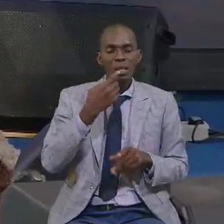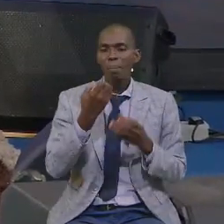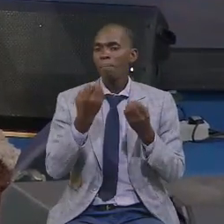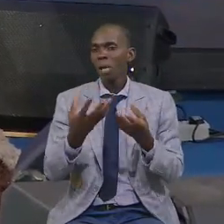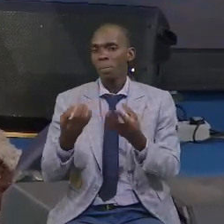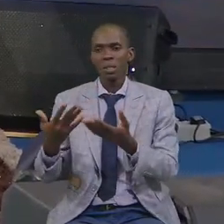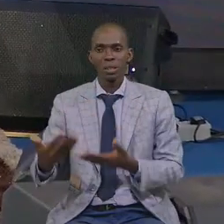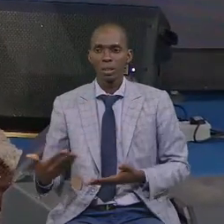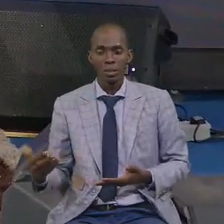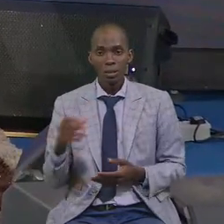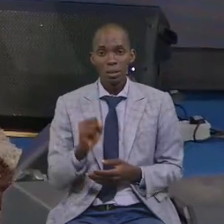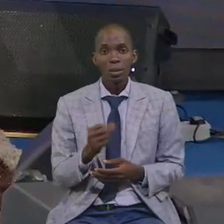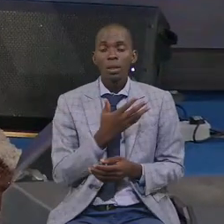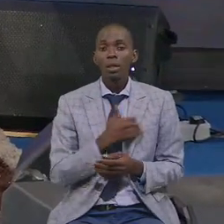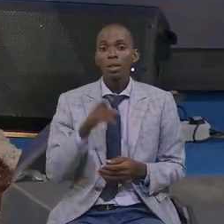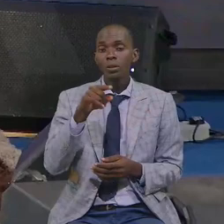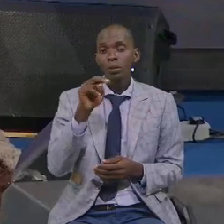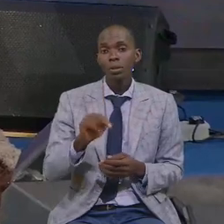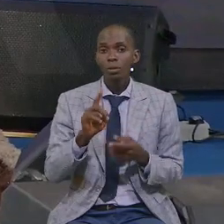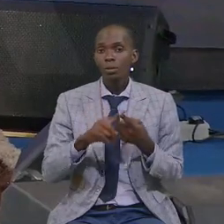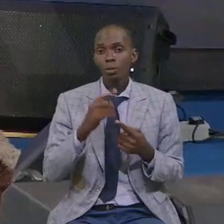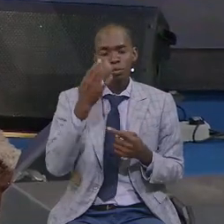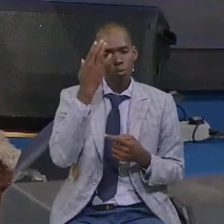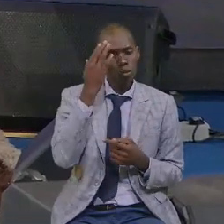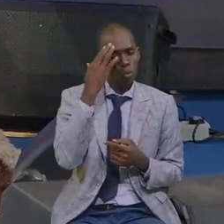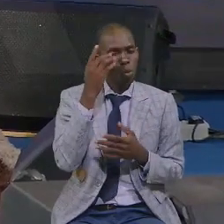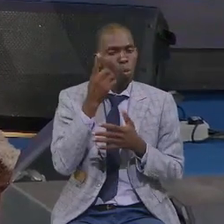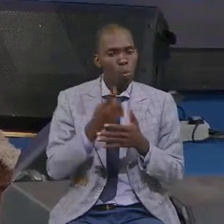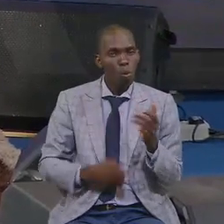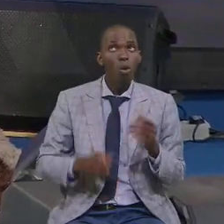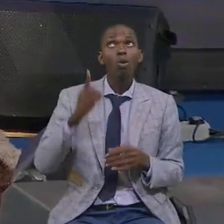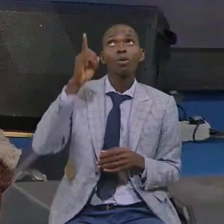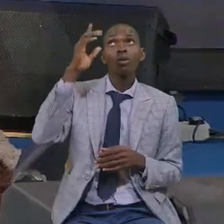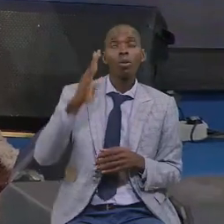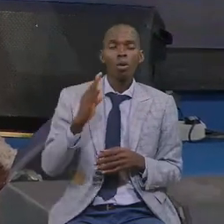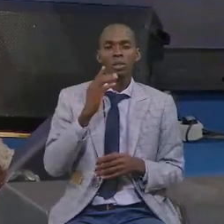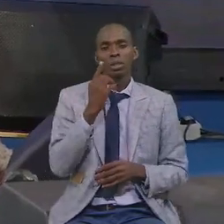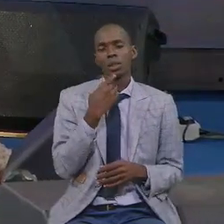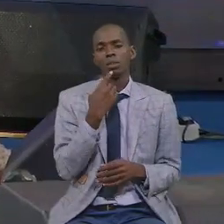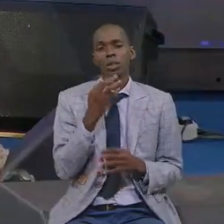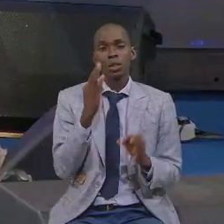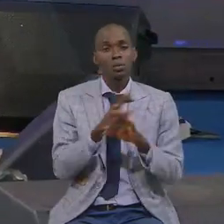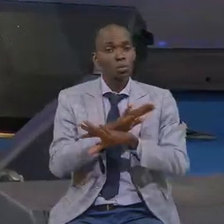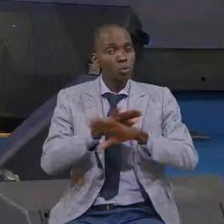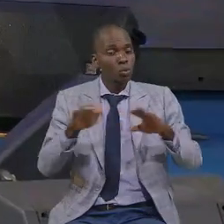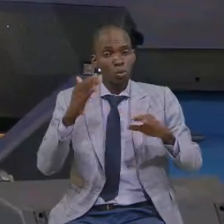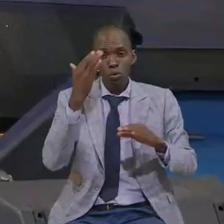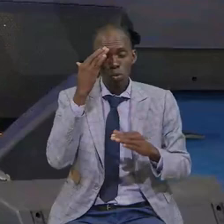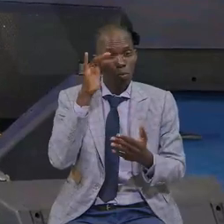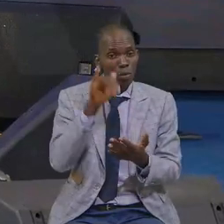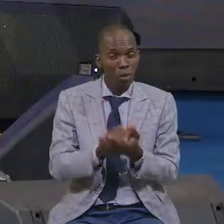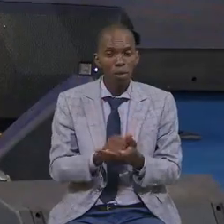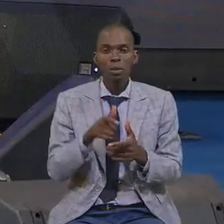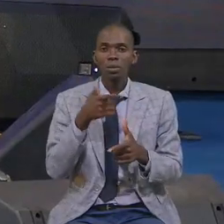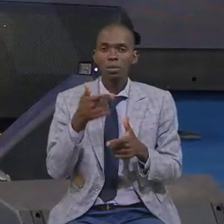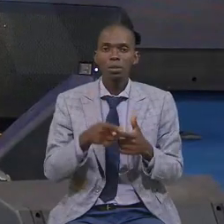you must realize what God has said. If you don't realize that, you will